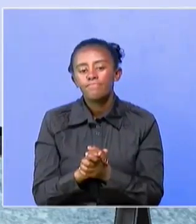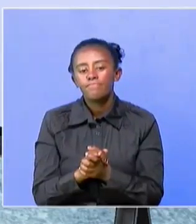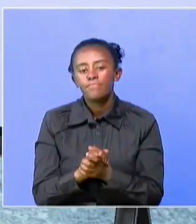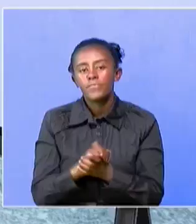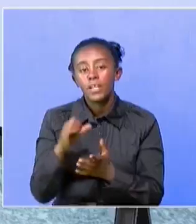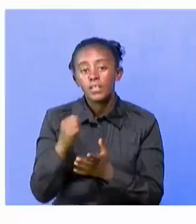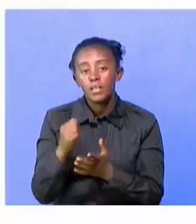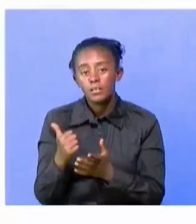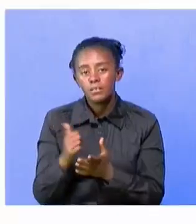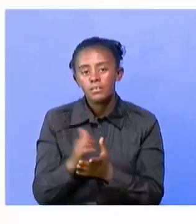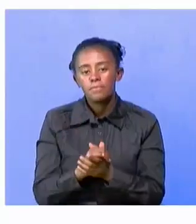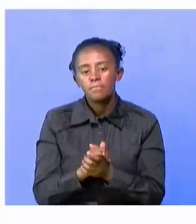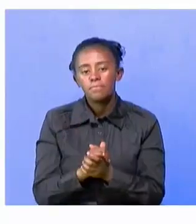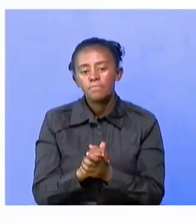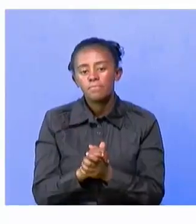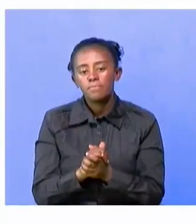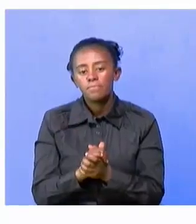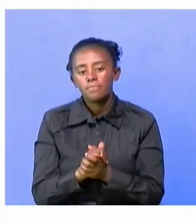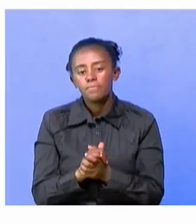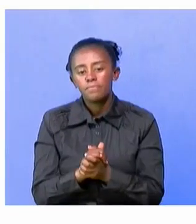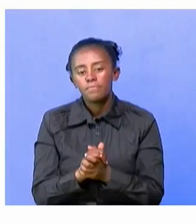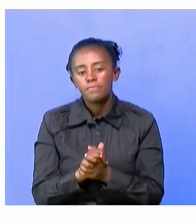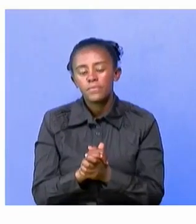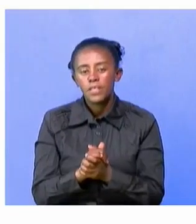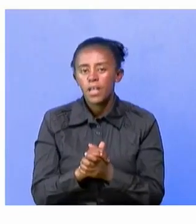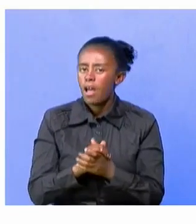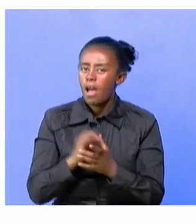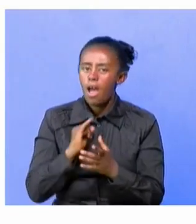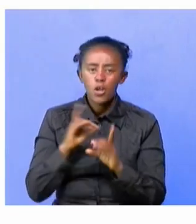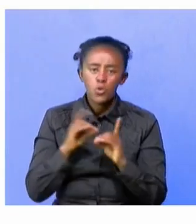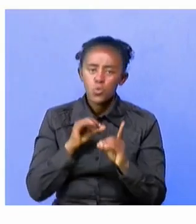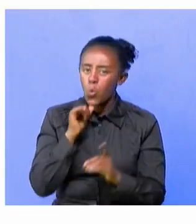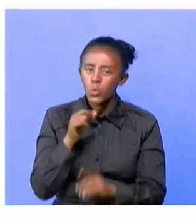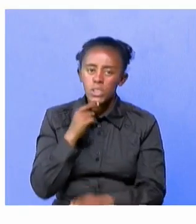other one is I don't say.